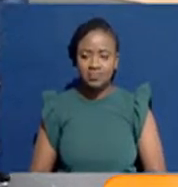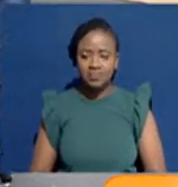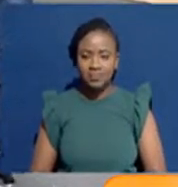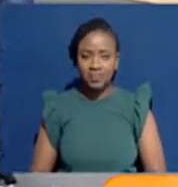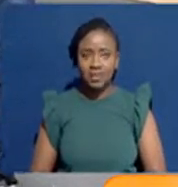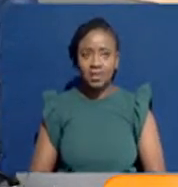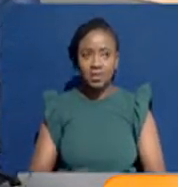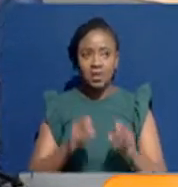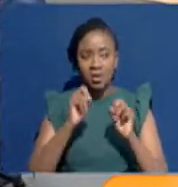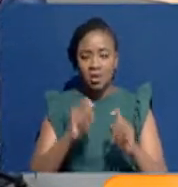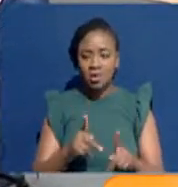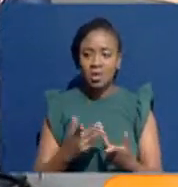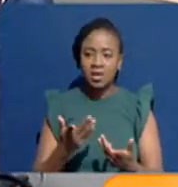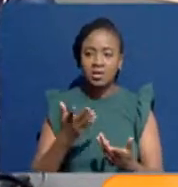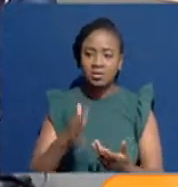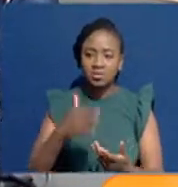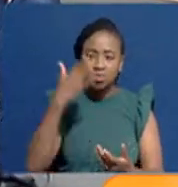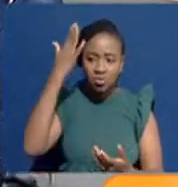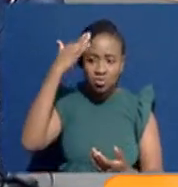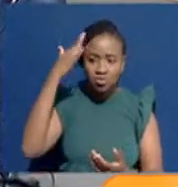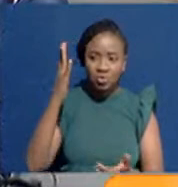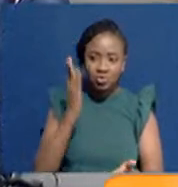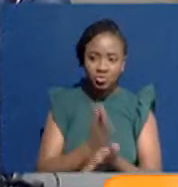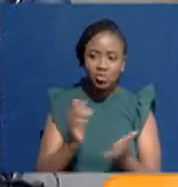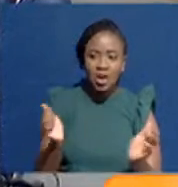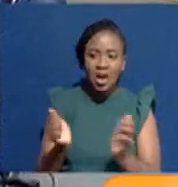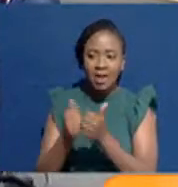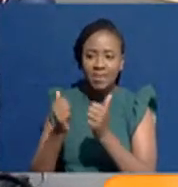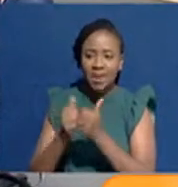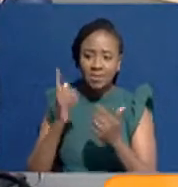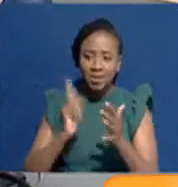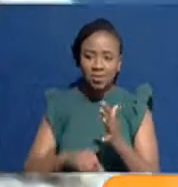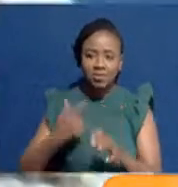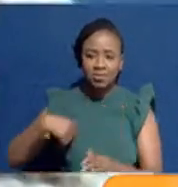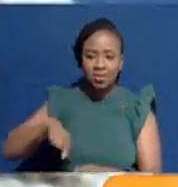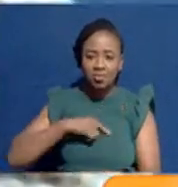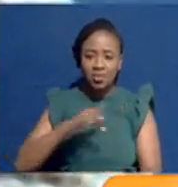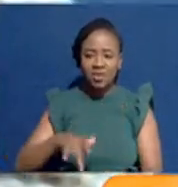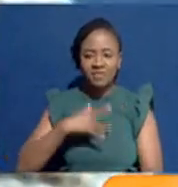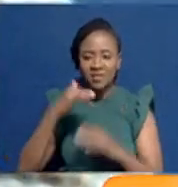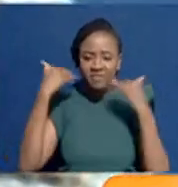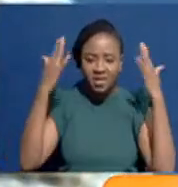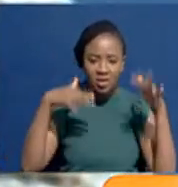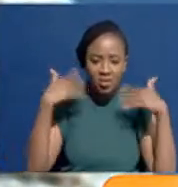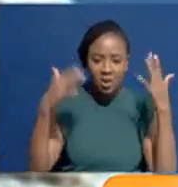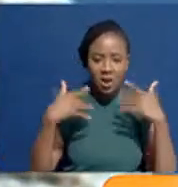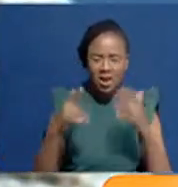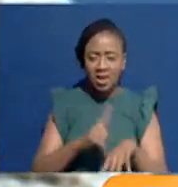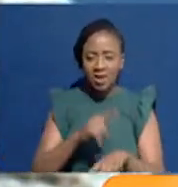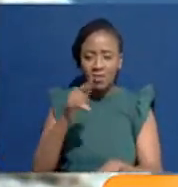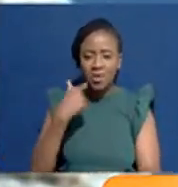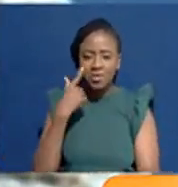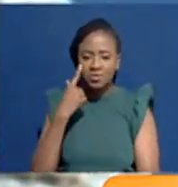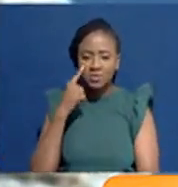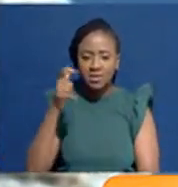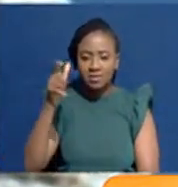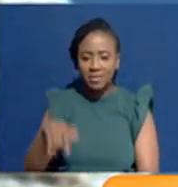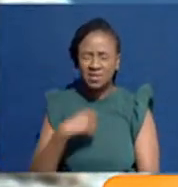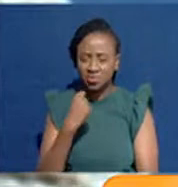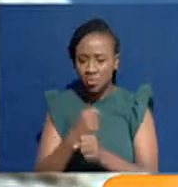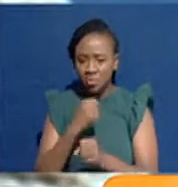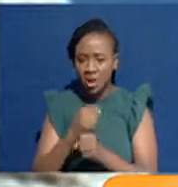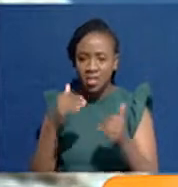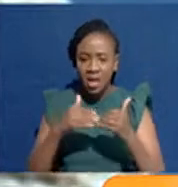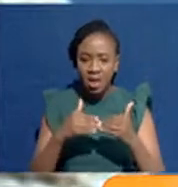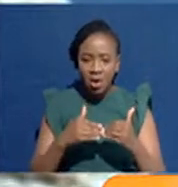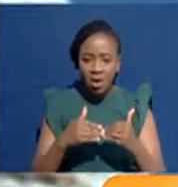Sam, what happens is, we get very worried when you see somebody occupying the office of a head of state openly threatening